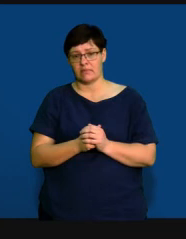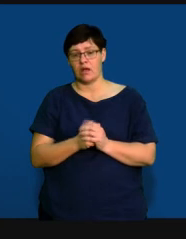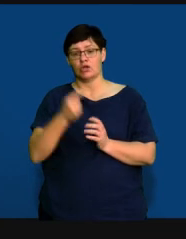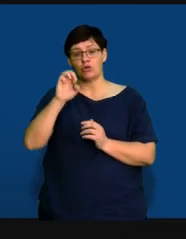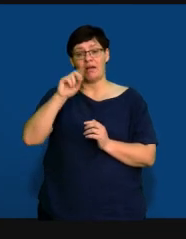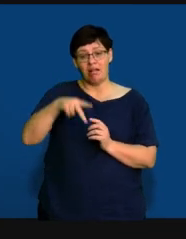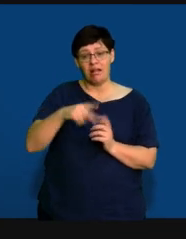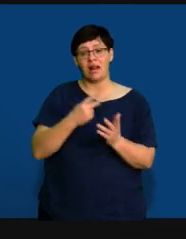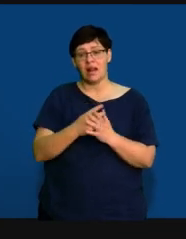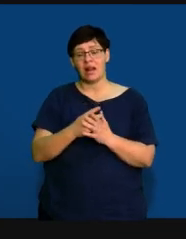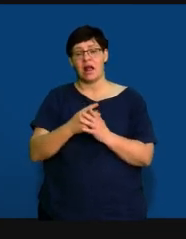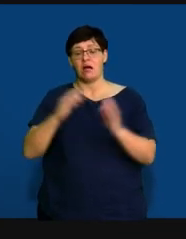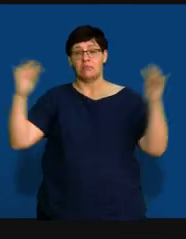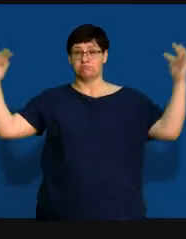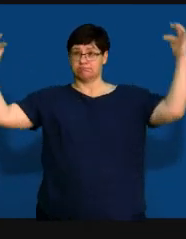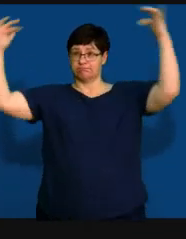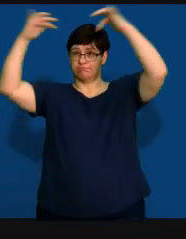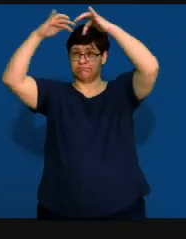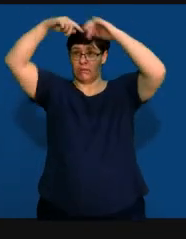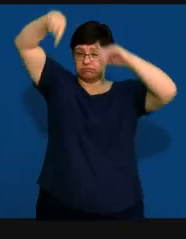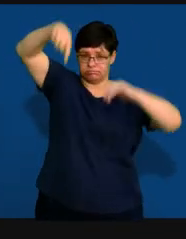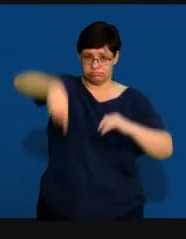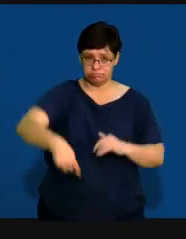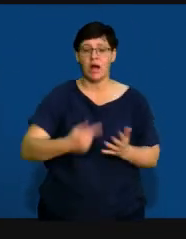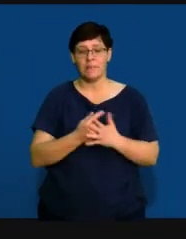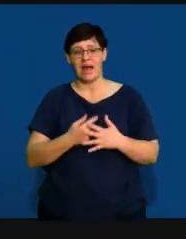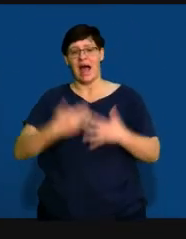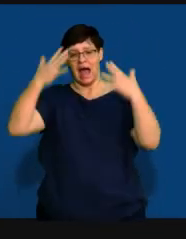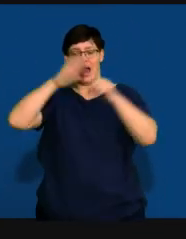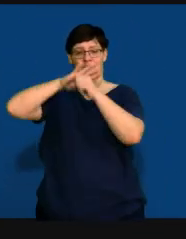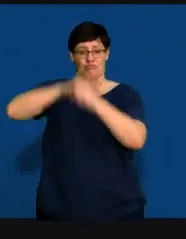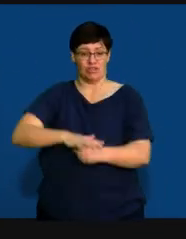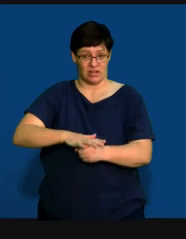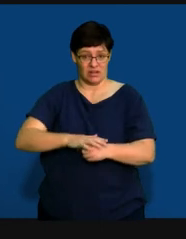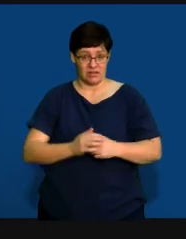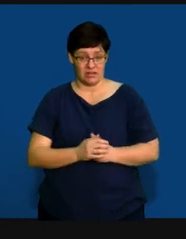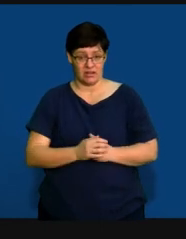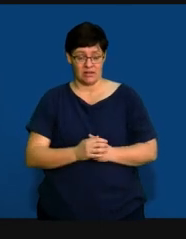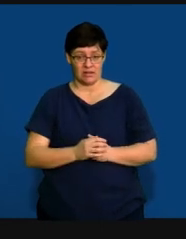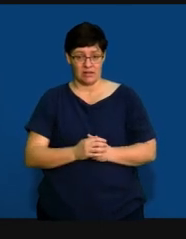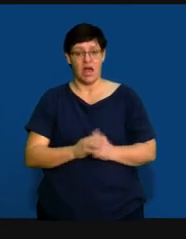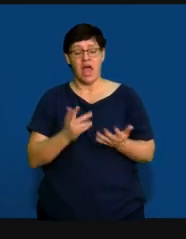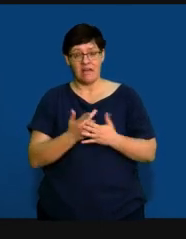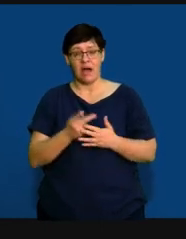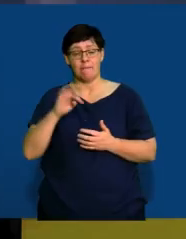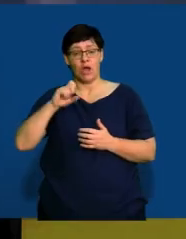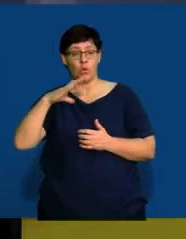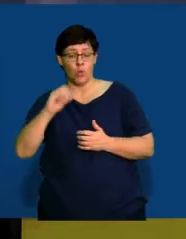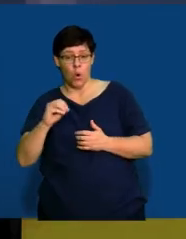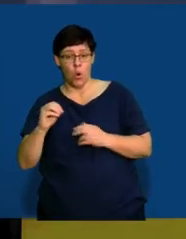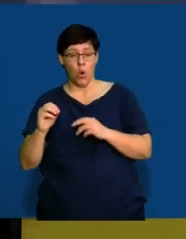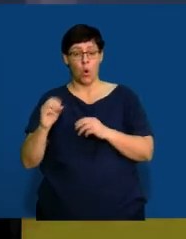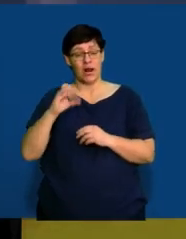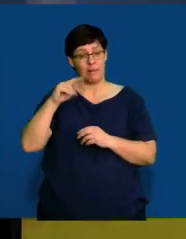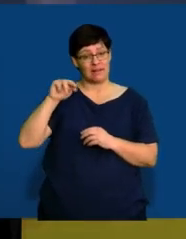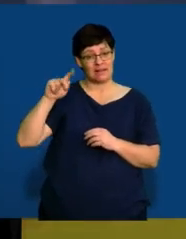Tropical anticyclones, these constitute your high-pressure systems. When we move on to microclimates, we are looking